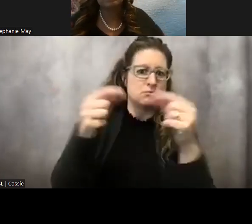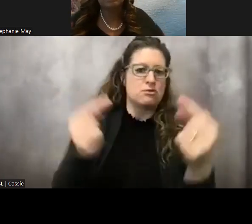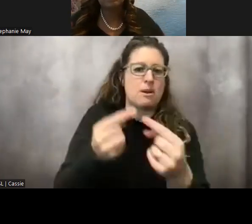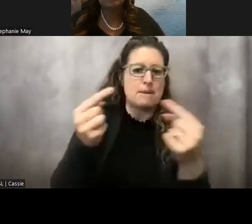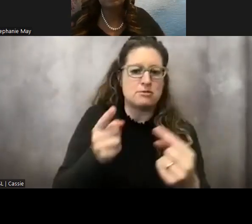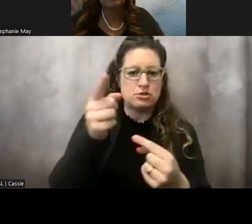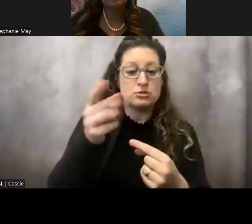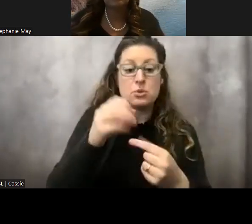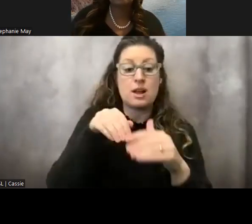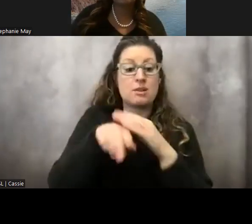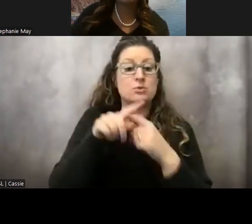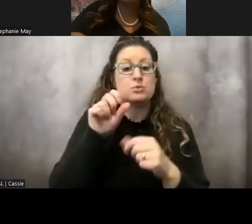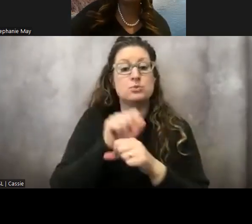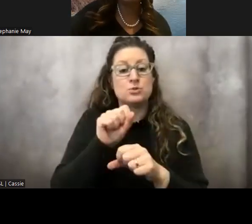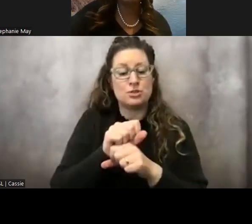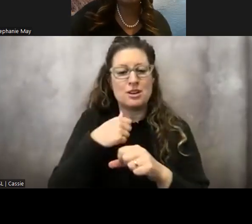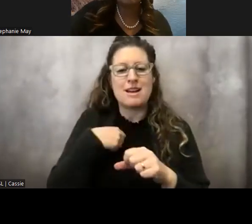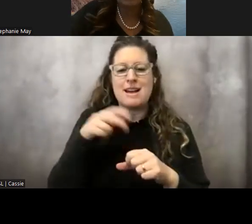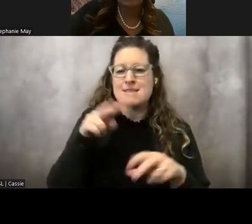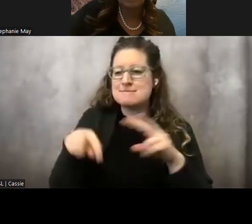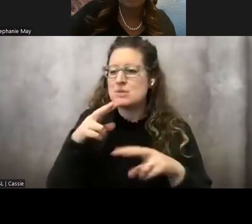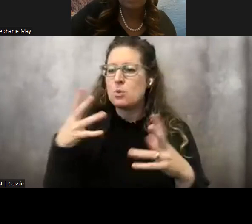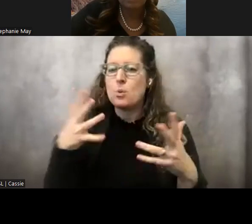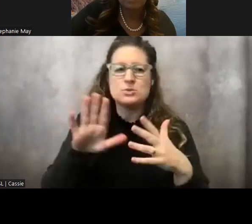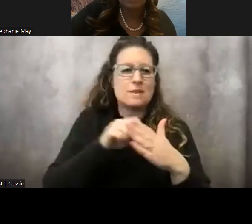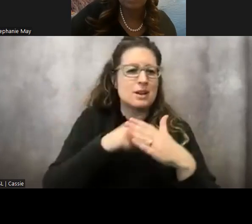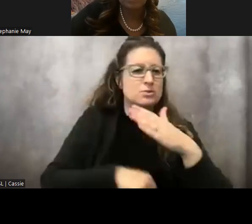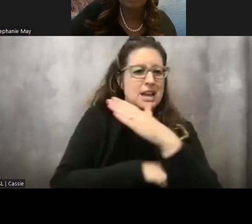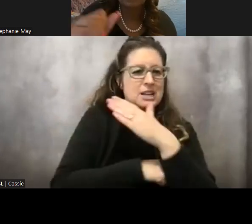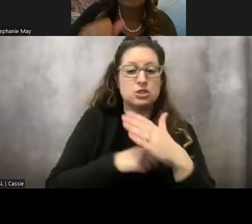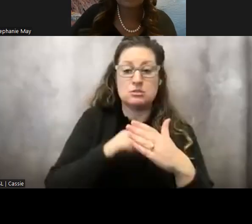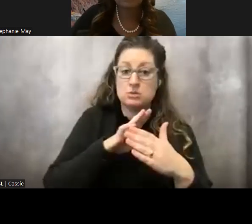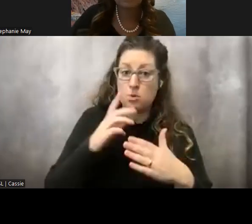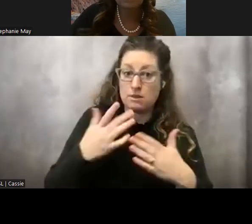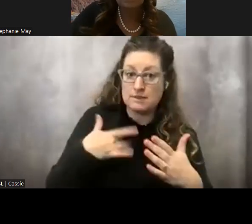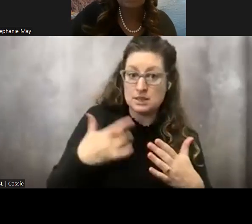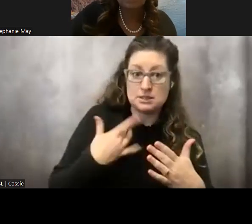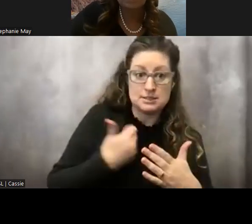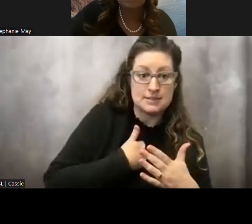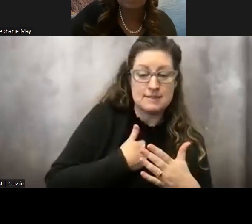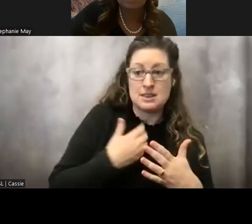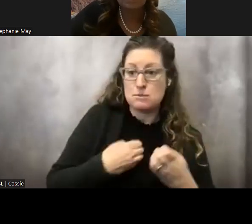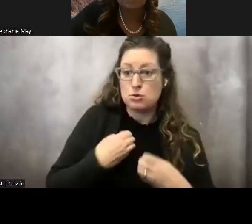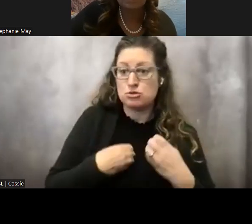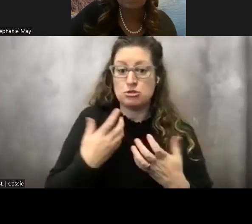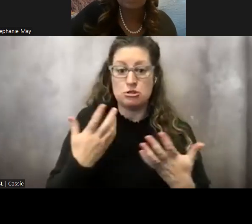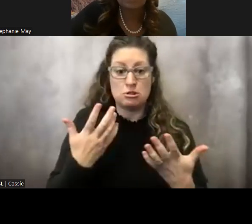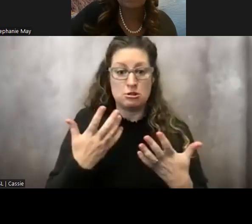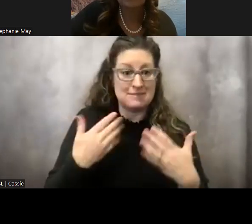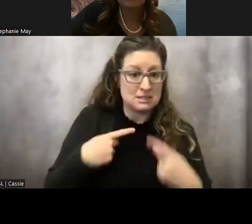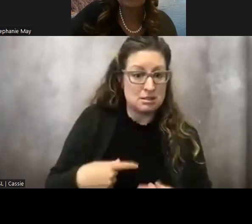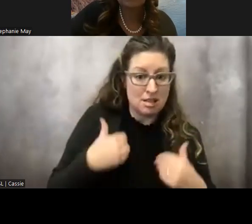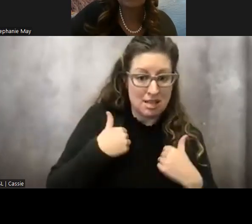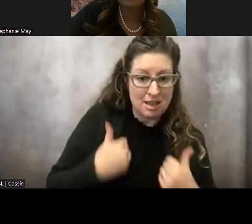look at the foundation of themselves, their physical and emotional health. Then they look at their spiritual and their social health, not spiritual just